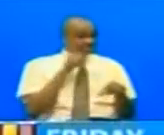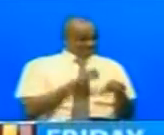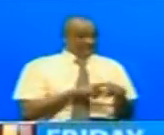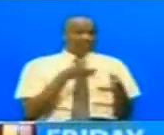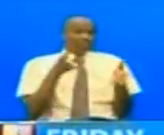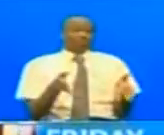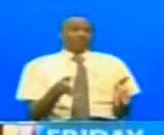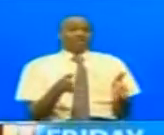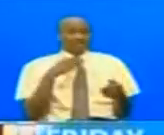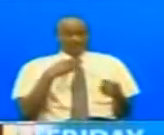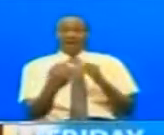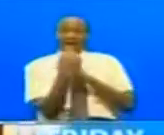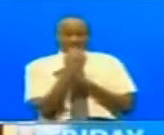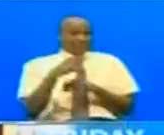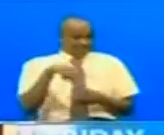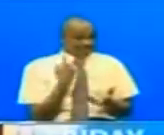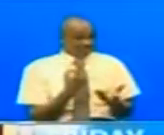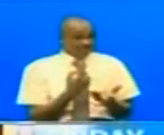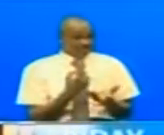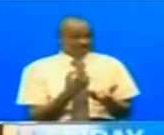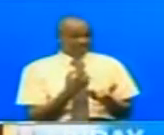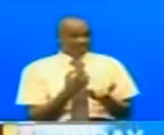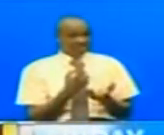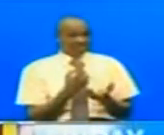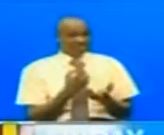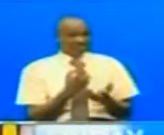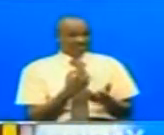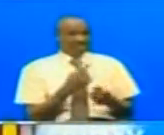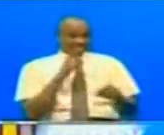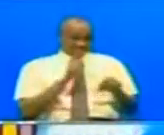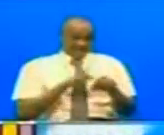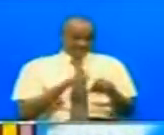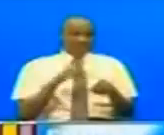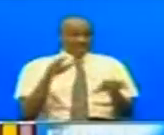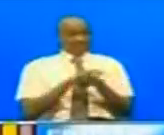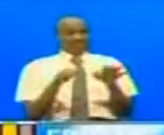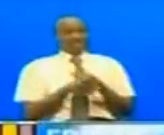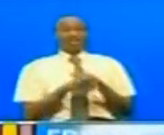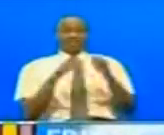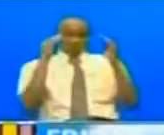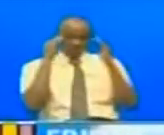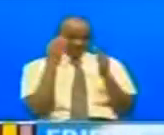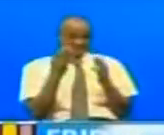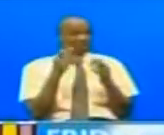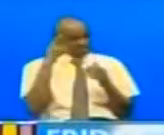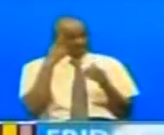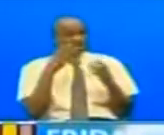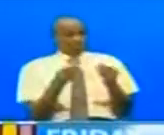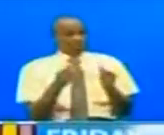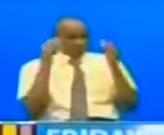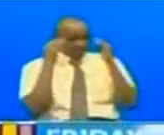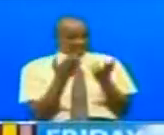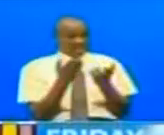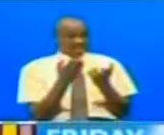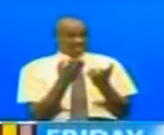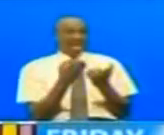At the end of the day, we should ask ourselves whether it was smooth in court. Mm-hmm. And the answer, it wasn't smooth. Mm-hmm. Because